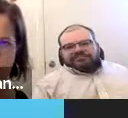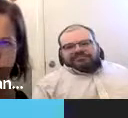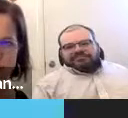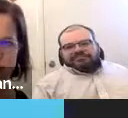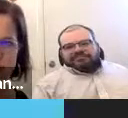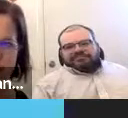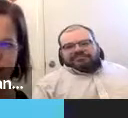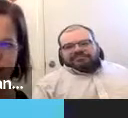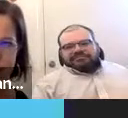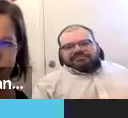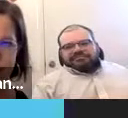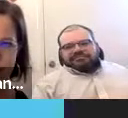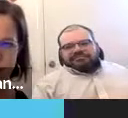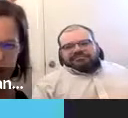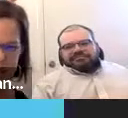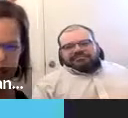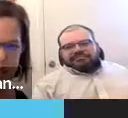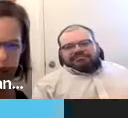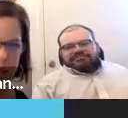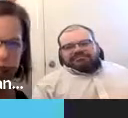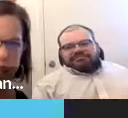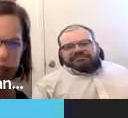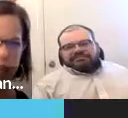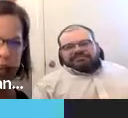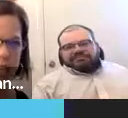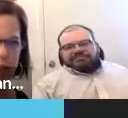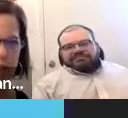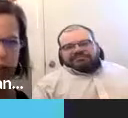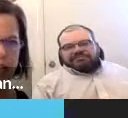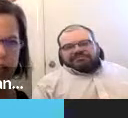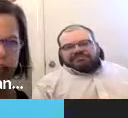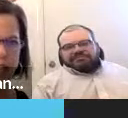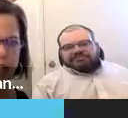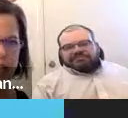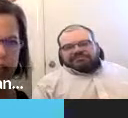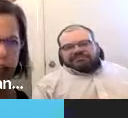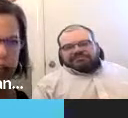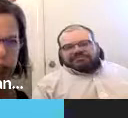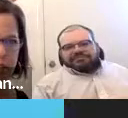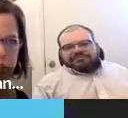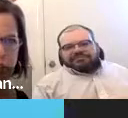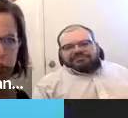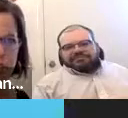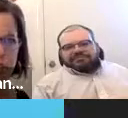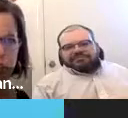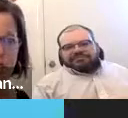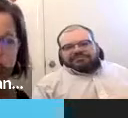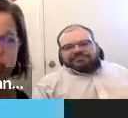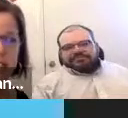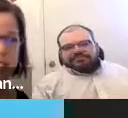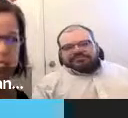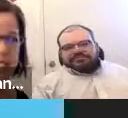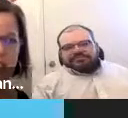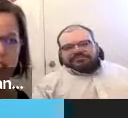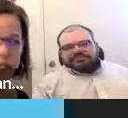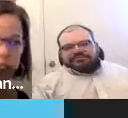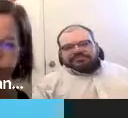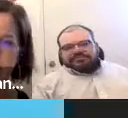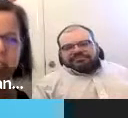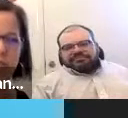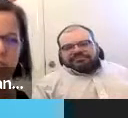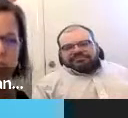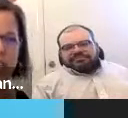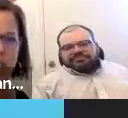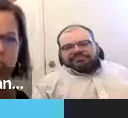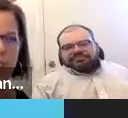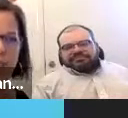for people once they saw what life could be with a disability. And that is nothing about who Joe and I are. I think that it could have